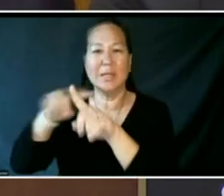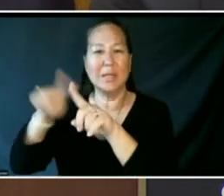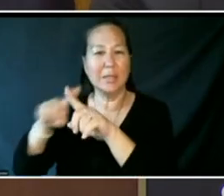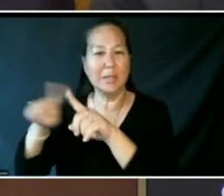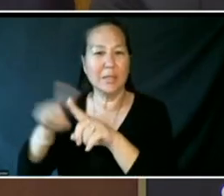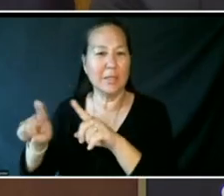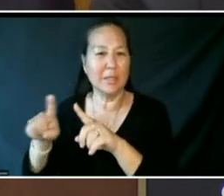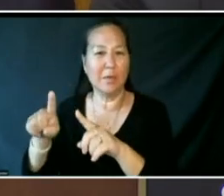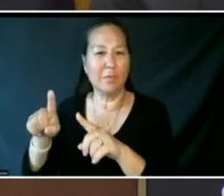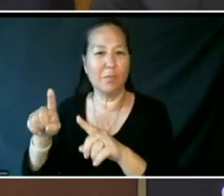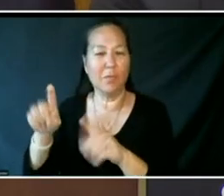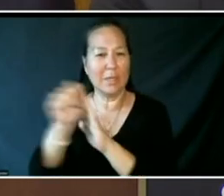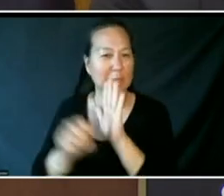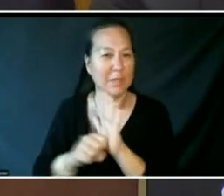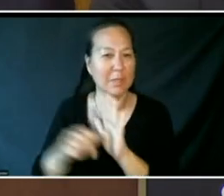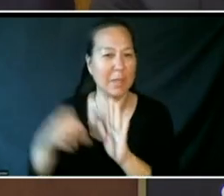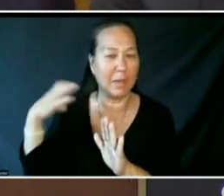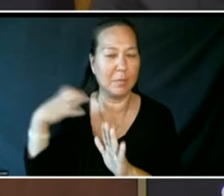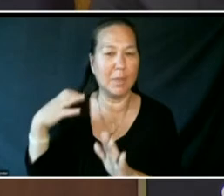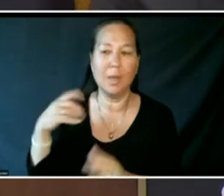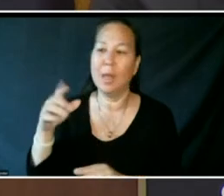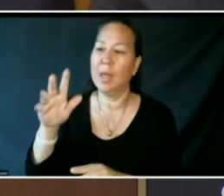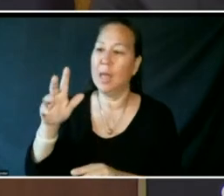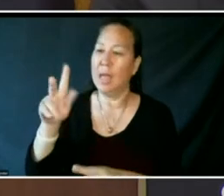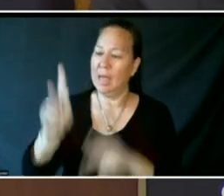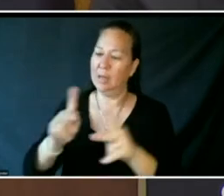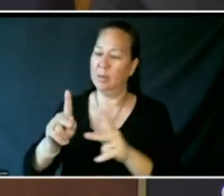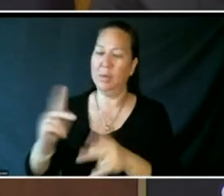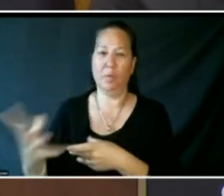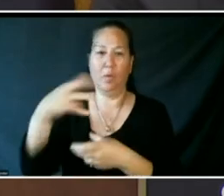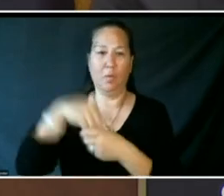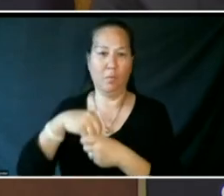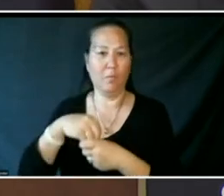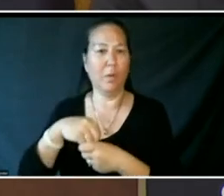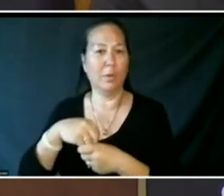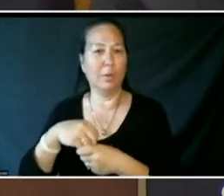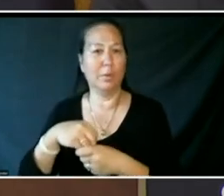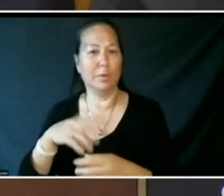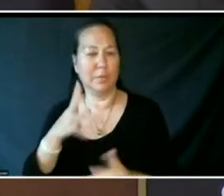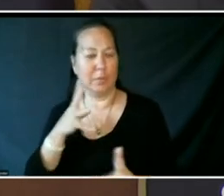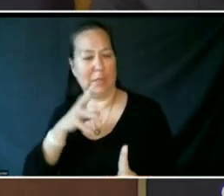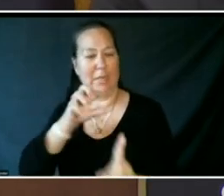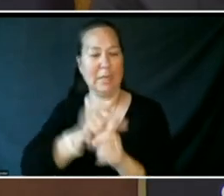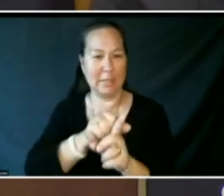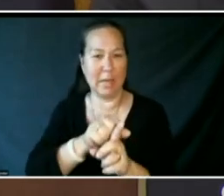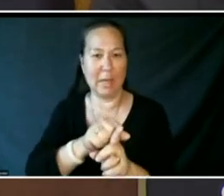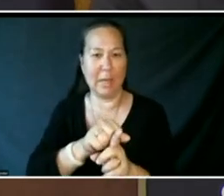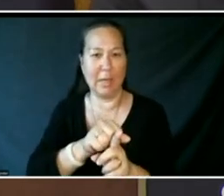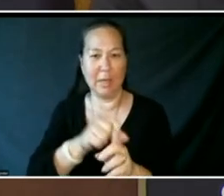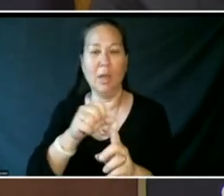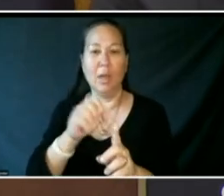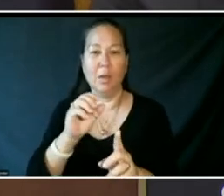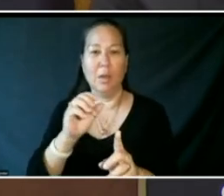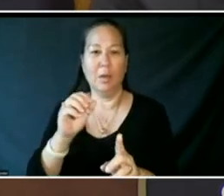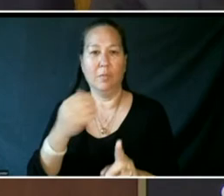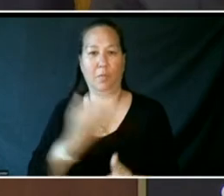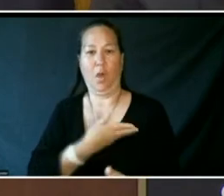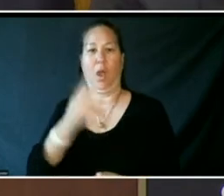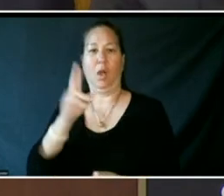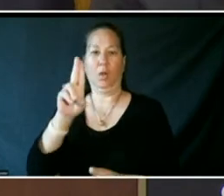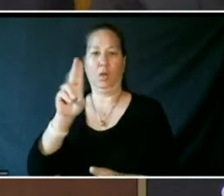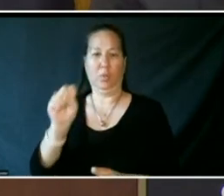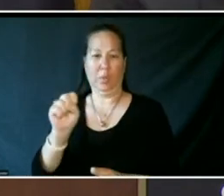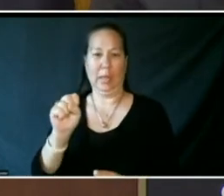parties involved in the January 6th attack on the U.S. Capitol. One of those incursions took place in the Arizona House